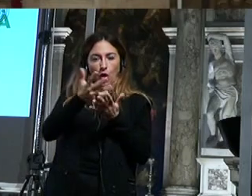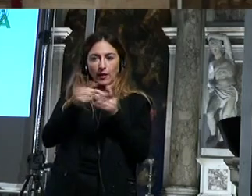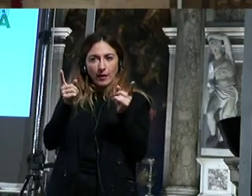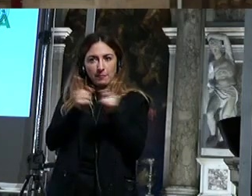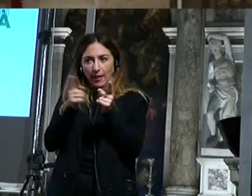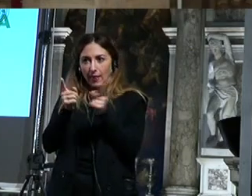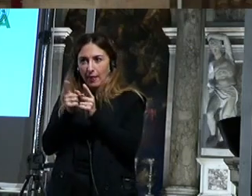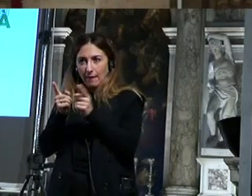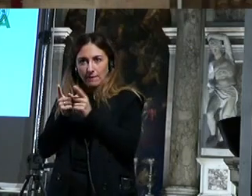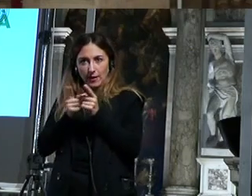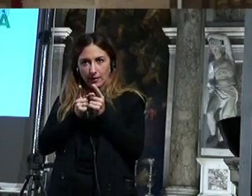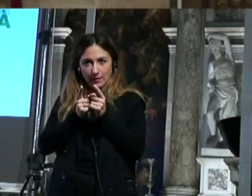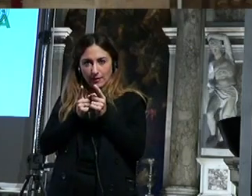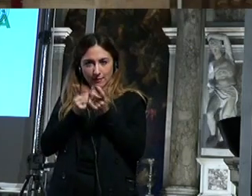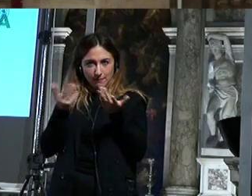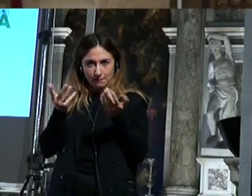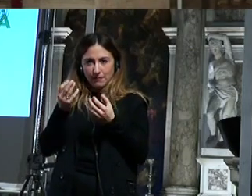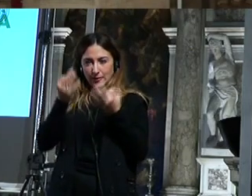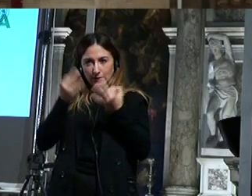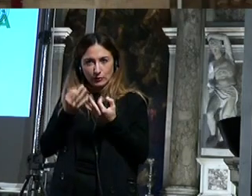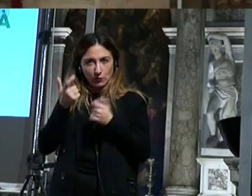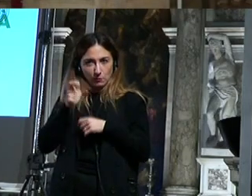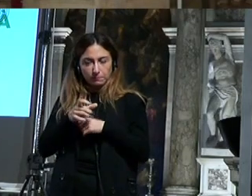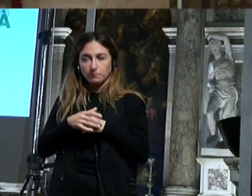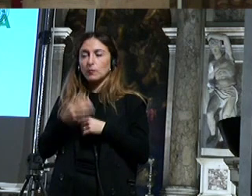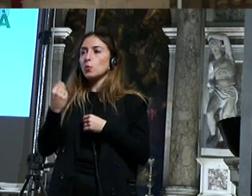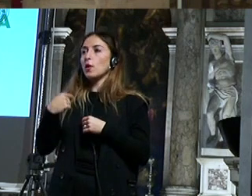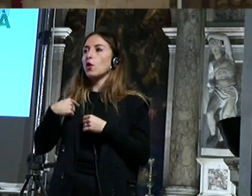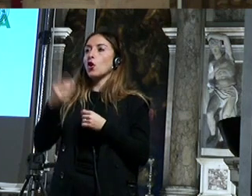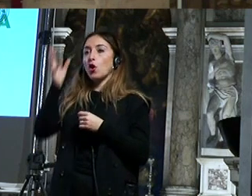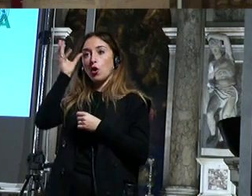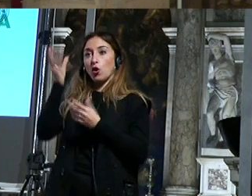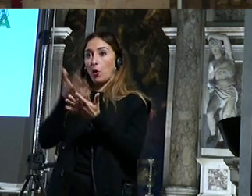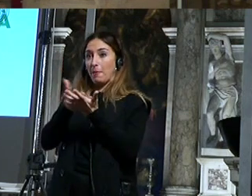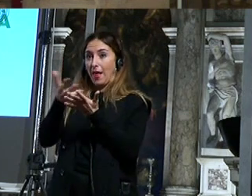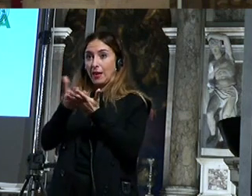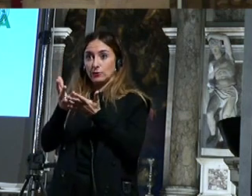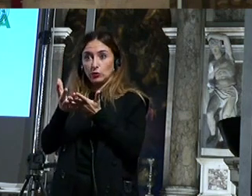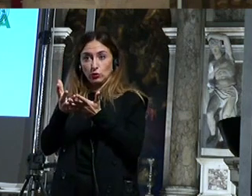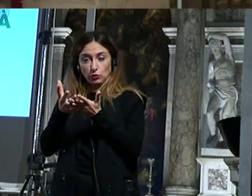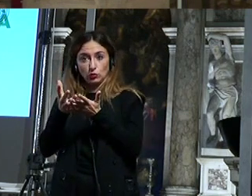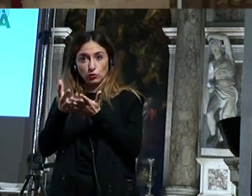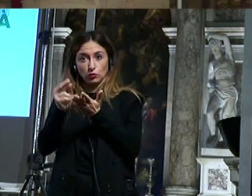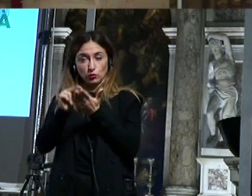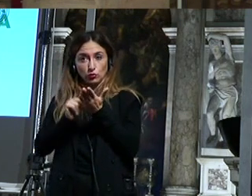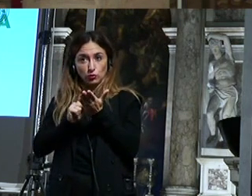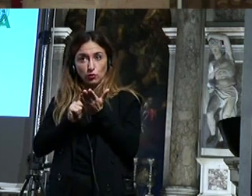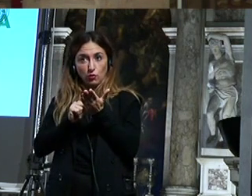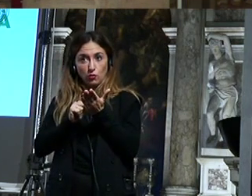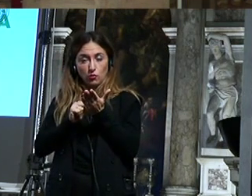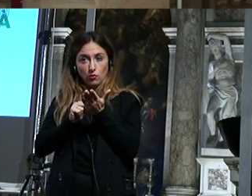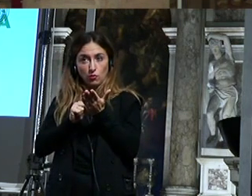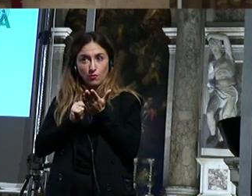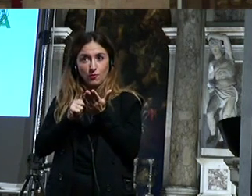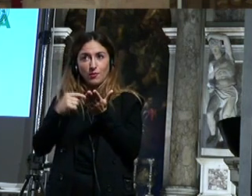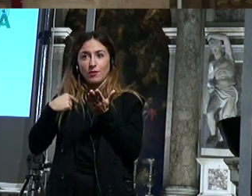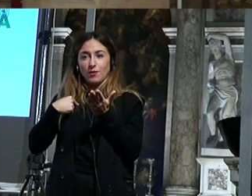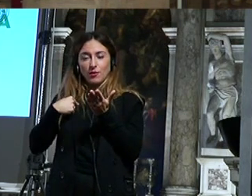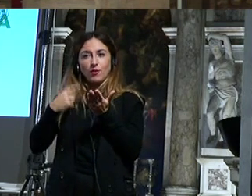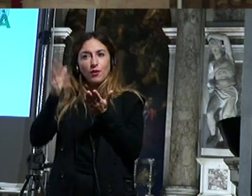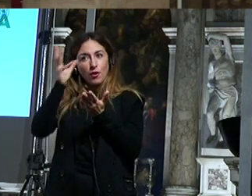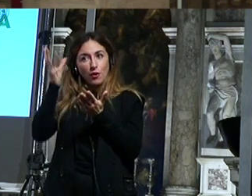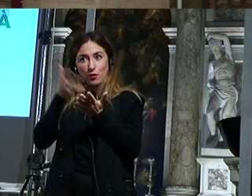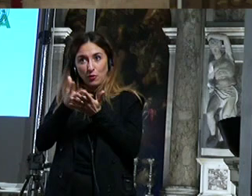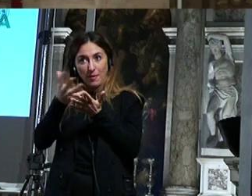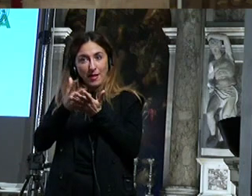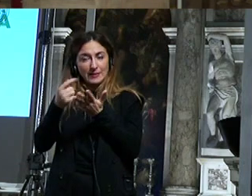novel, I think of it as building, because I think of the novels that I write and novels in general as very, very architectural.